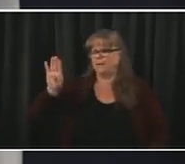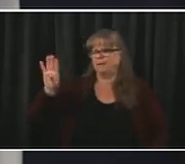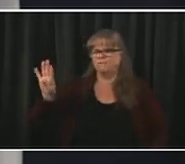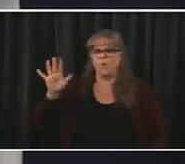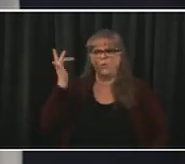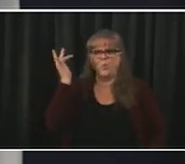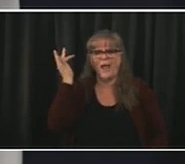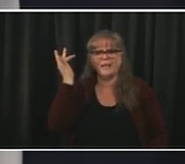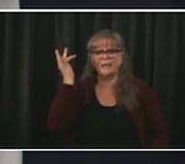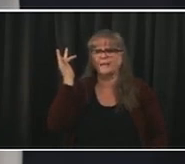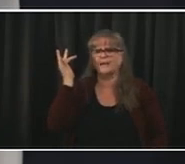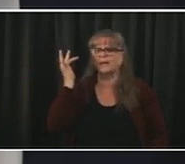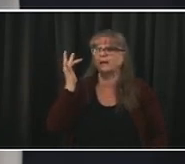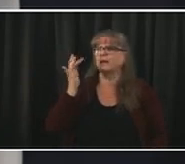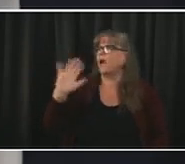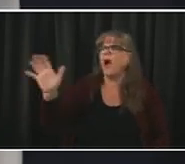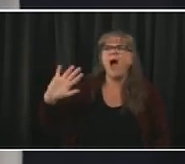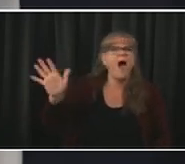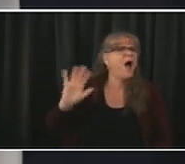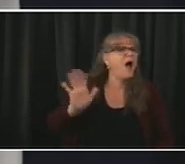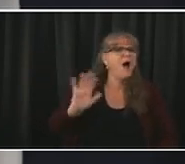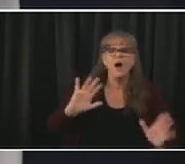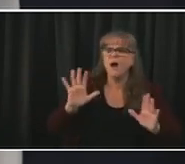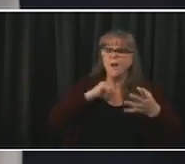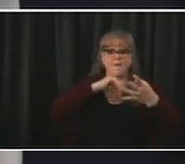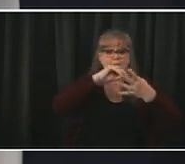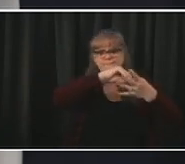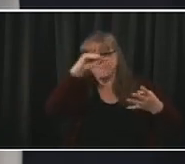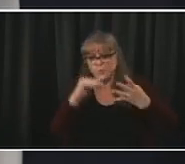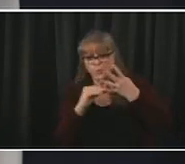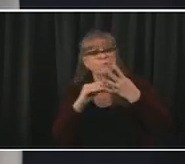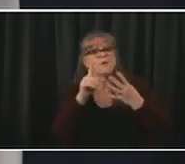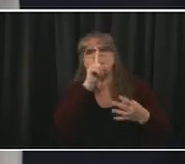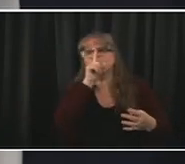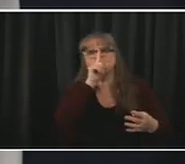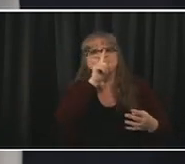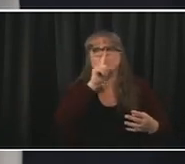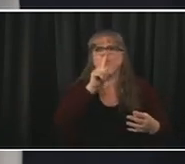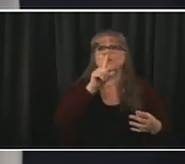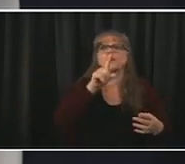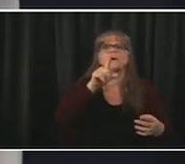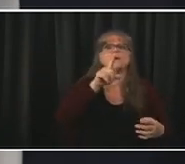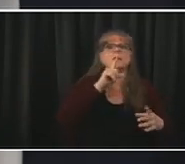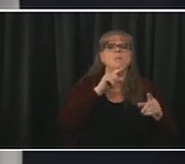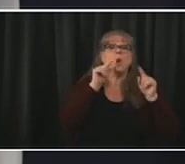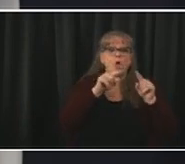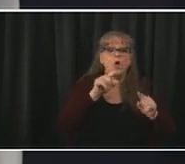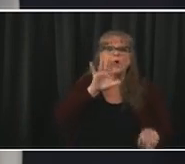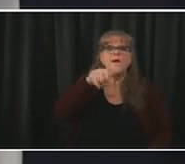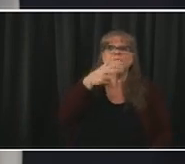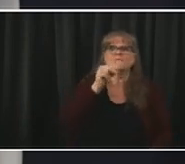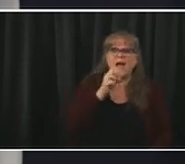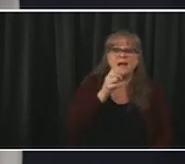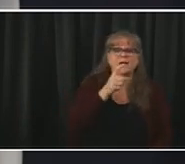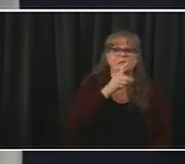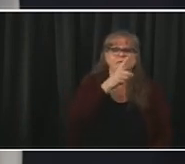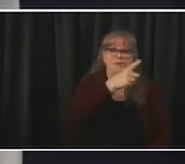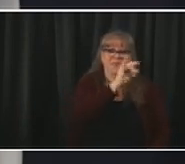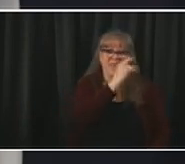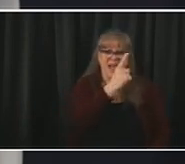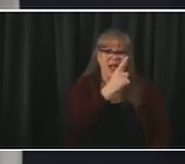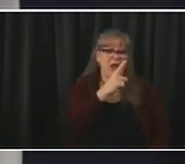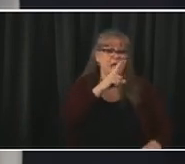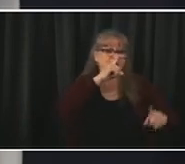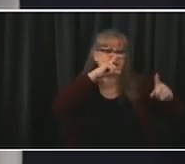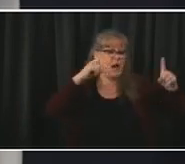collapsed phase 2. We used to have a phase 2, and it made it unnecessarily complicated. So we're done. No more phase 2. Simple, based